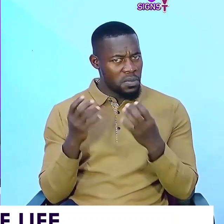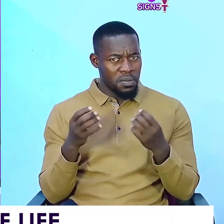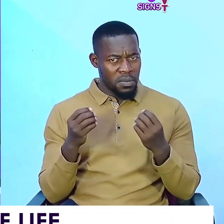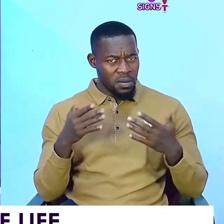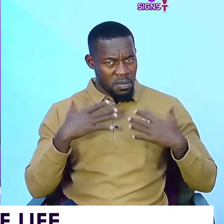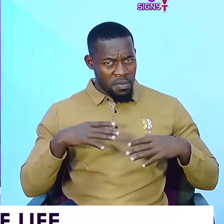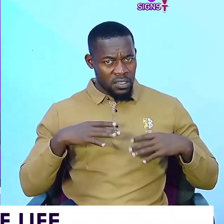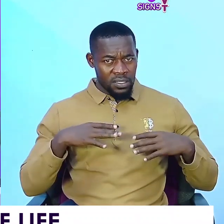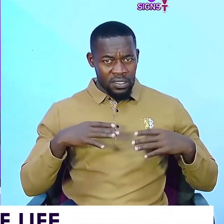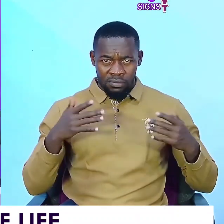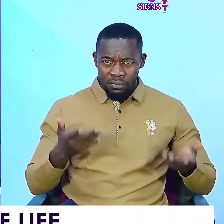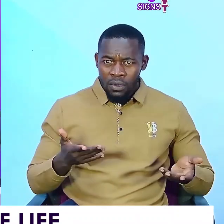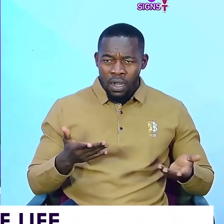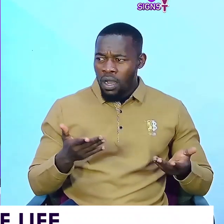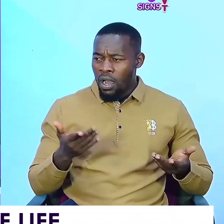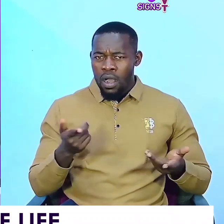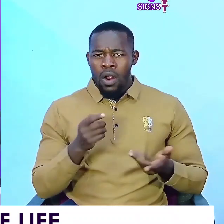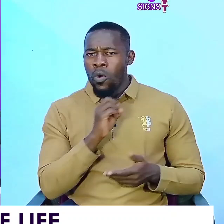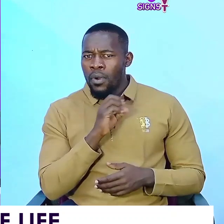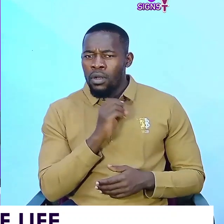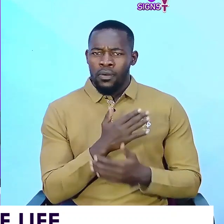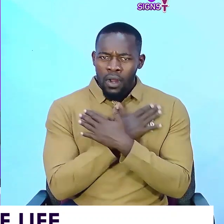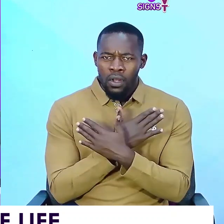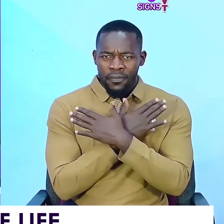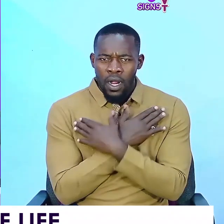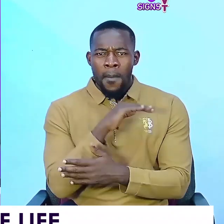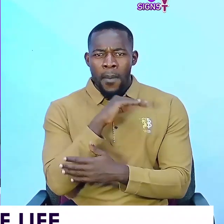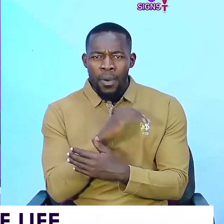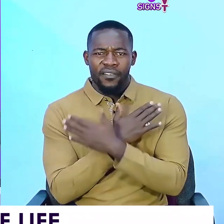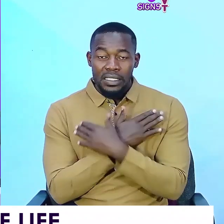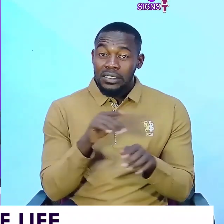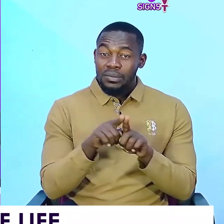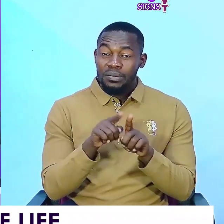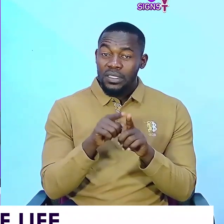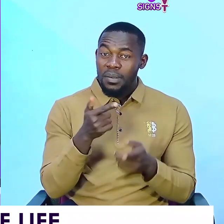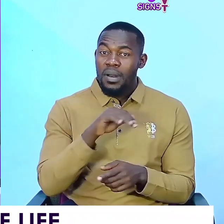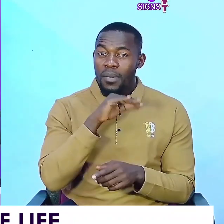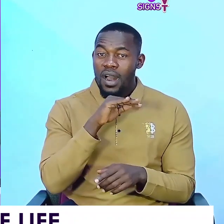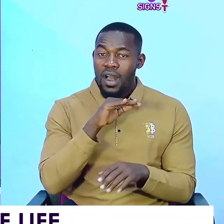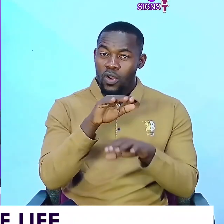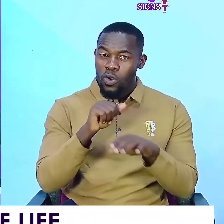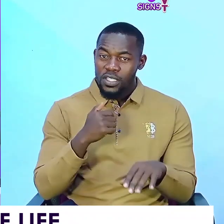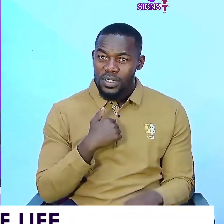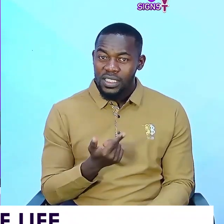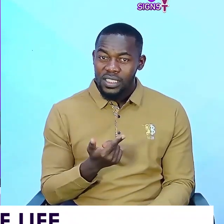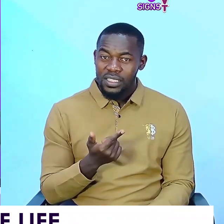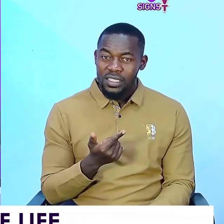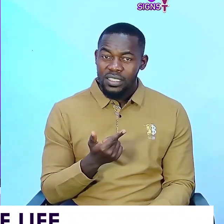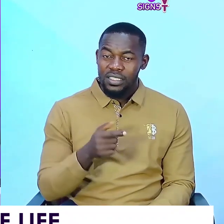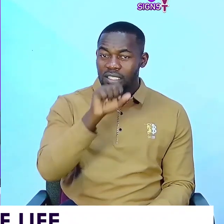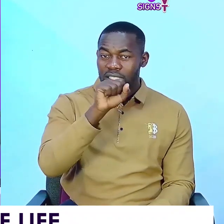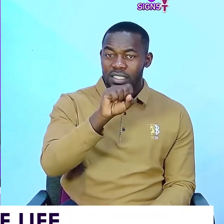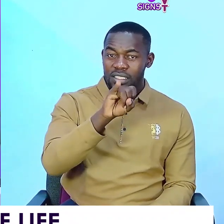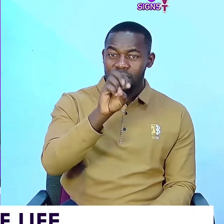to say they were his friends. Do you know, including me, do you know Raila called my name? Simba. Oh. I can't forget the